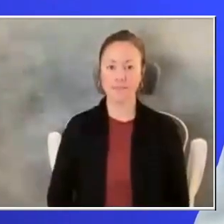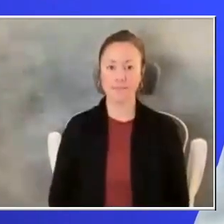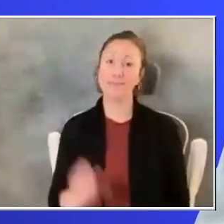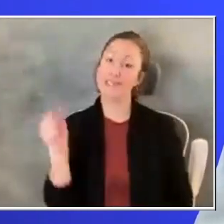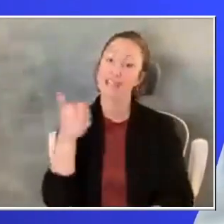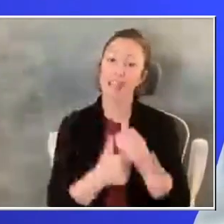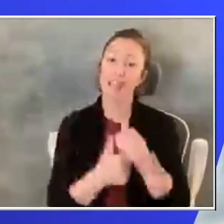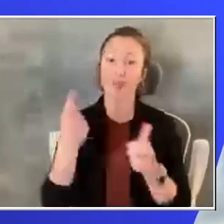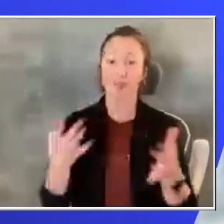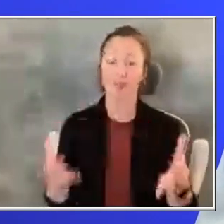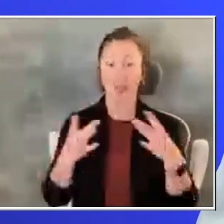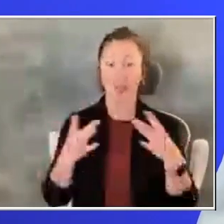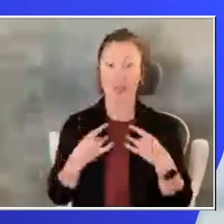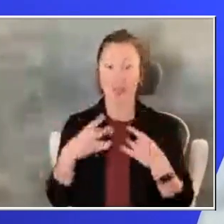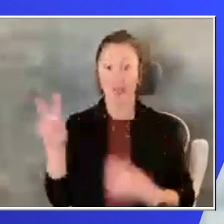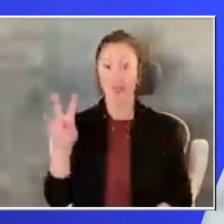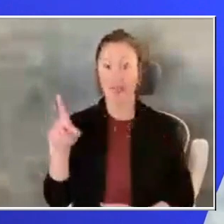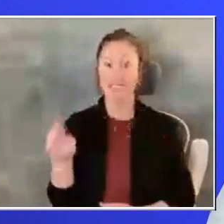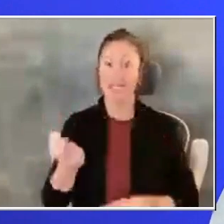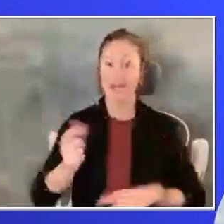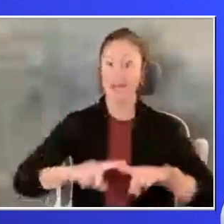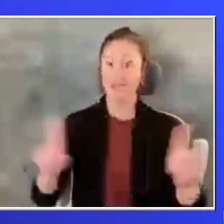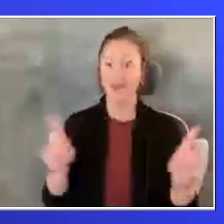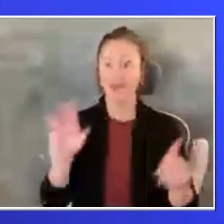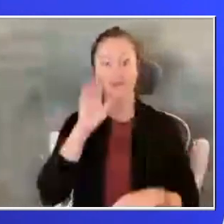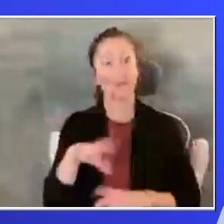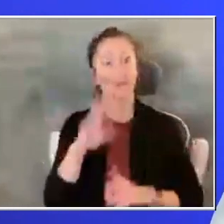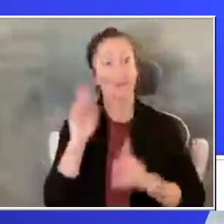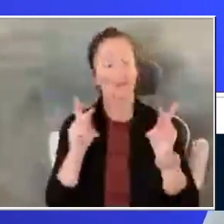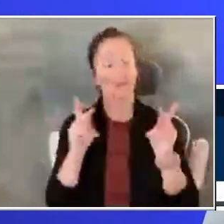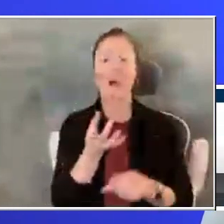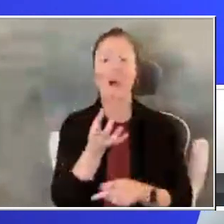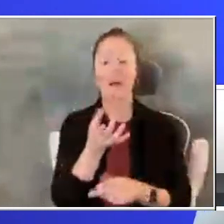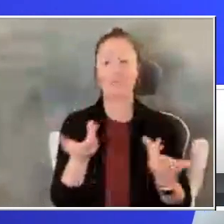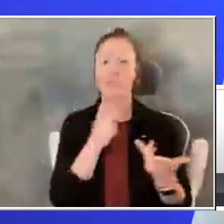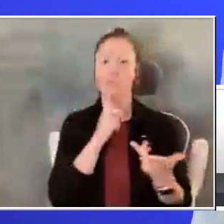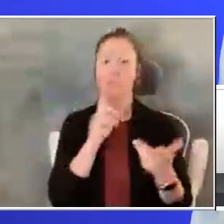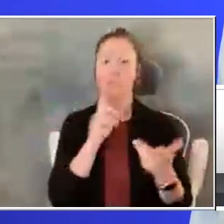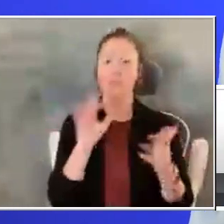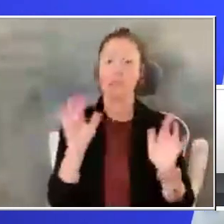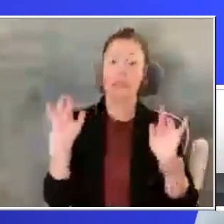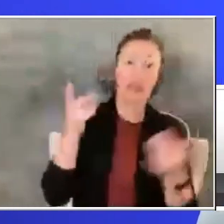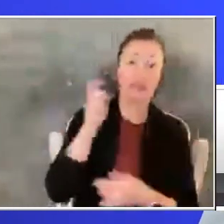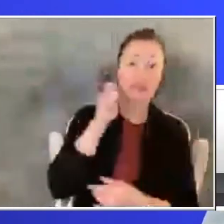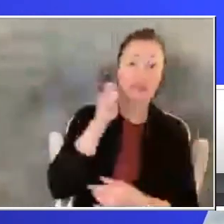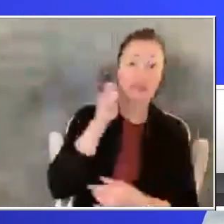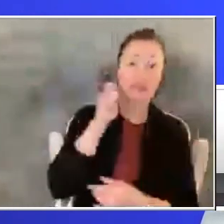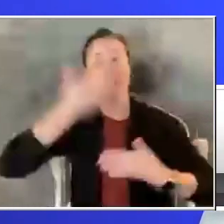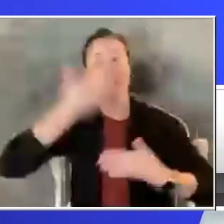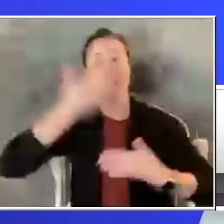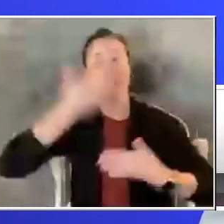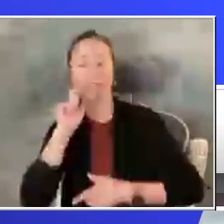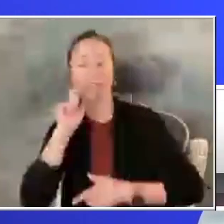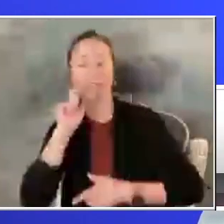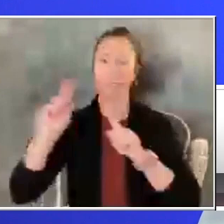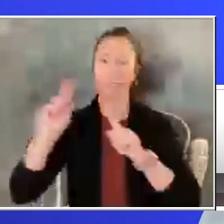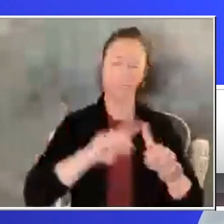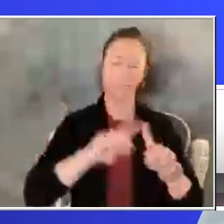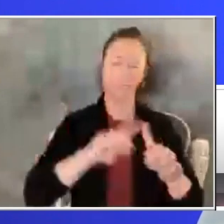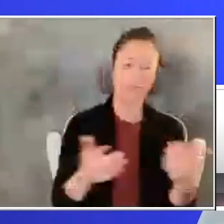a little bit differently. We know that people with lighter skin may absorb it more quickly, and people with darker skin may absorb it more slowly. It's hard to